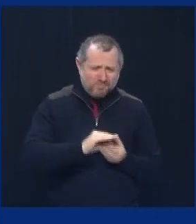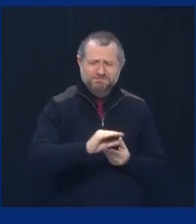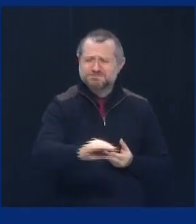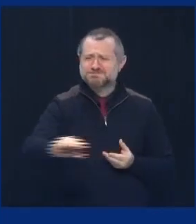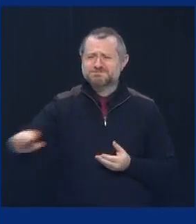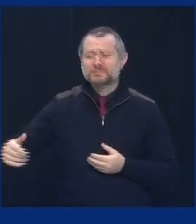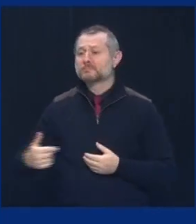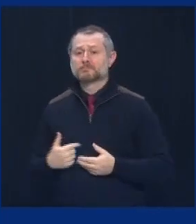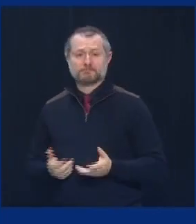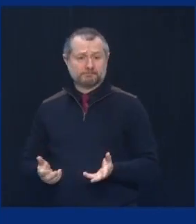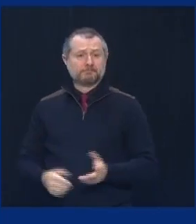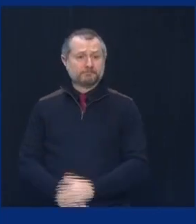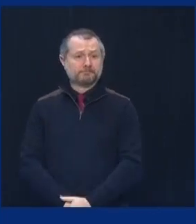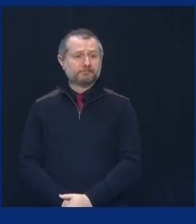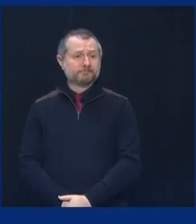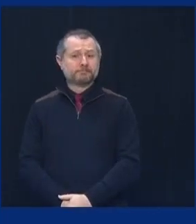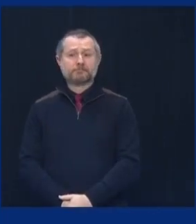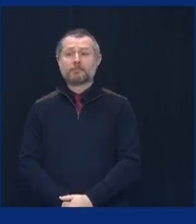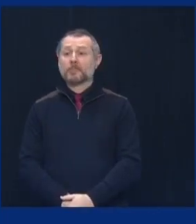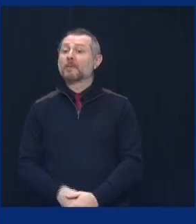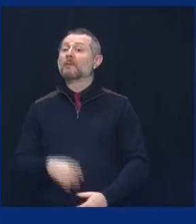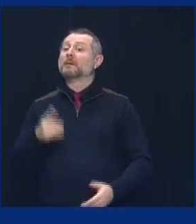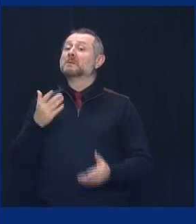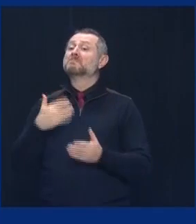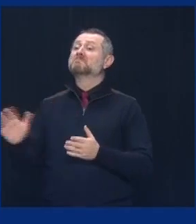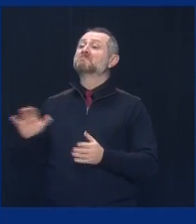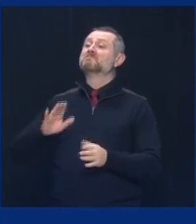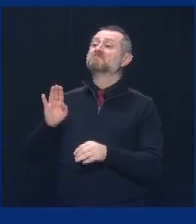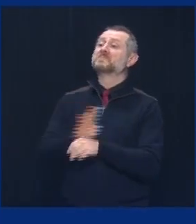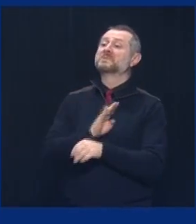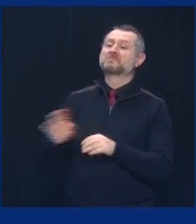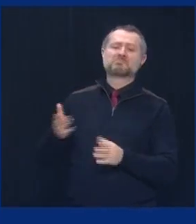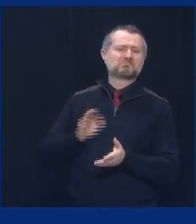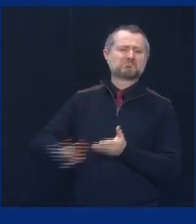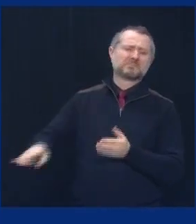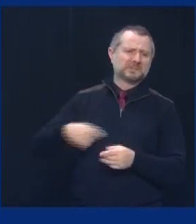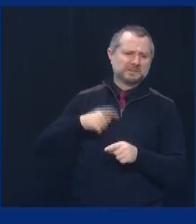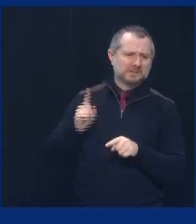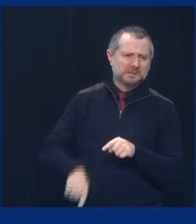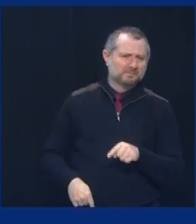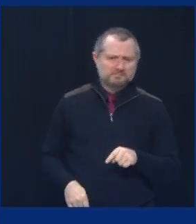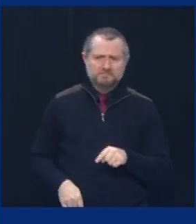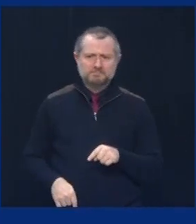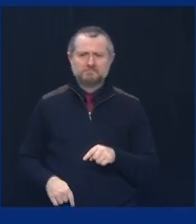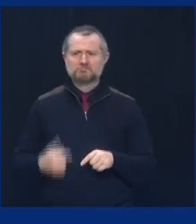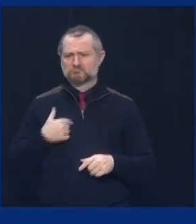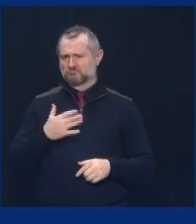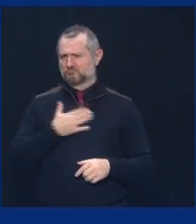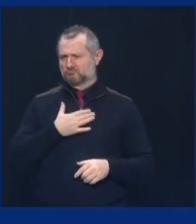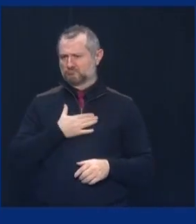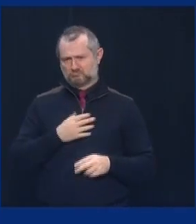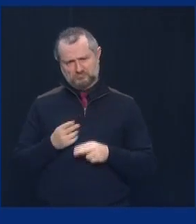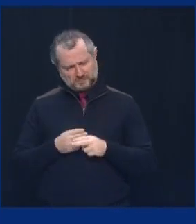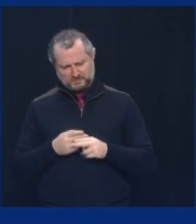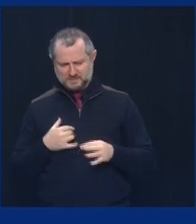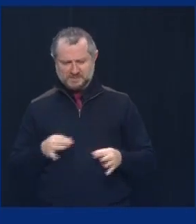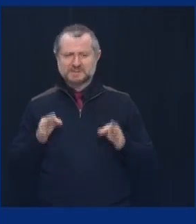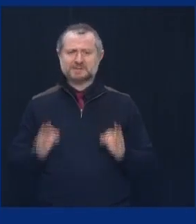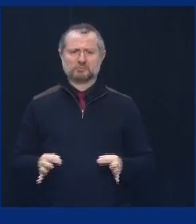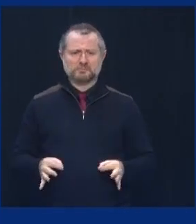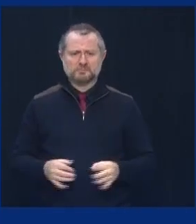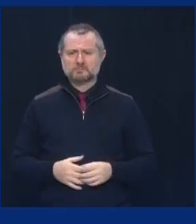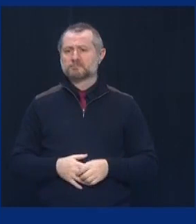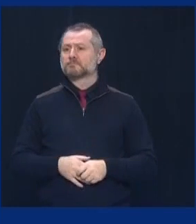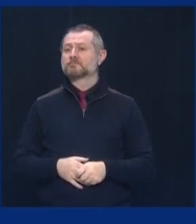We're stopping evictions in the meantime, so they can't be evicted during this period. But it's